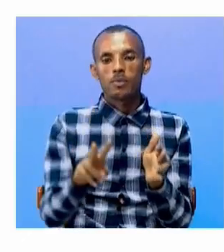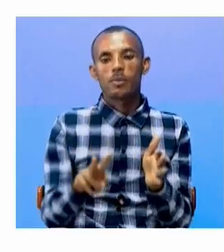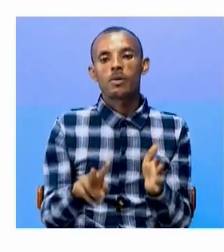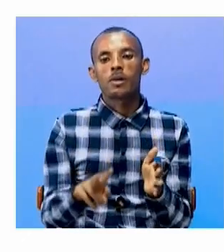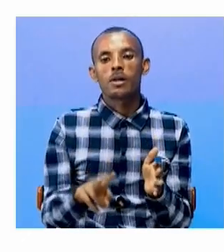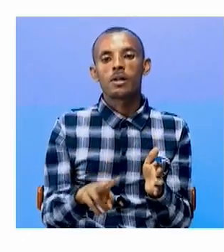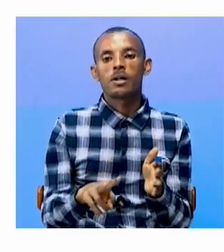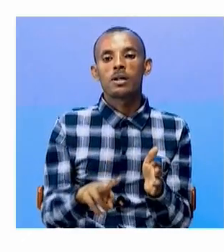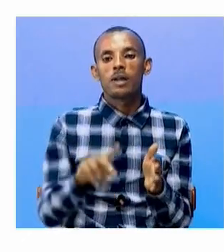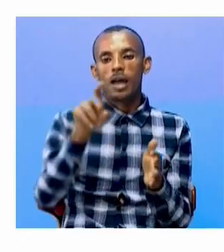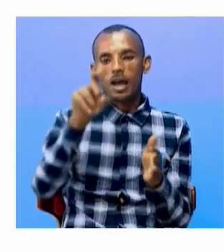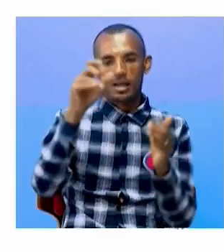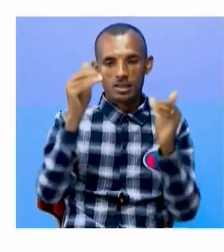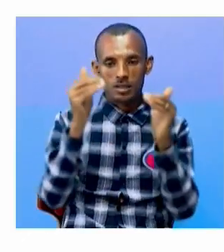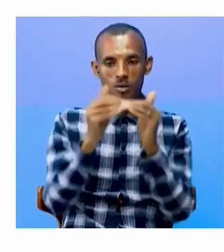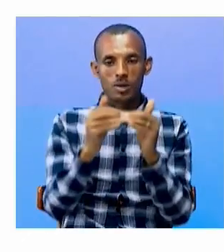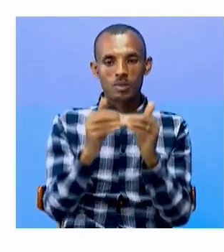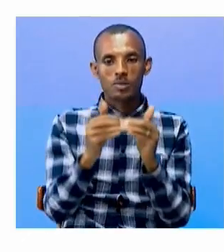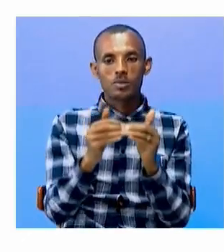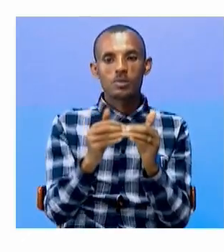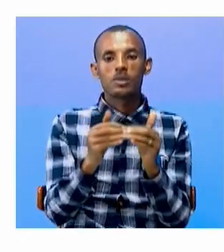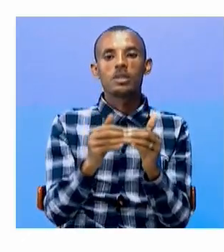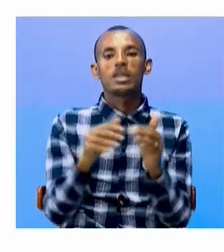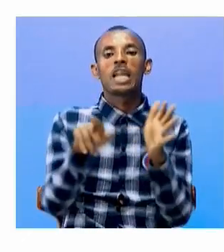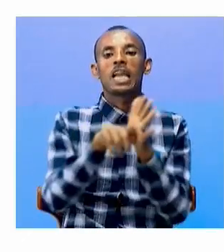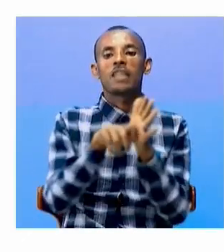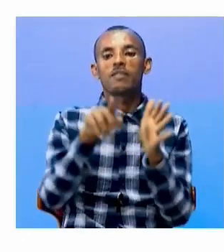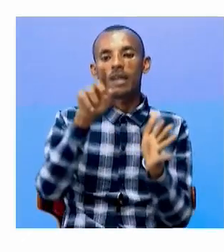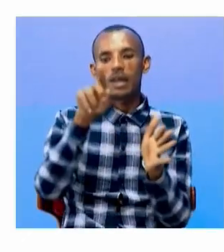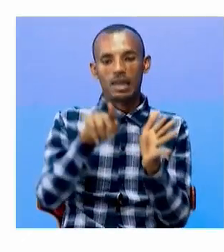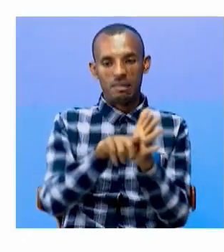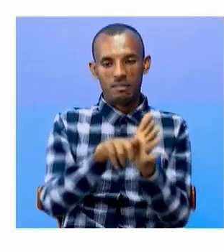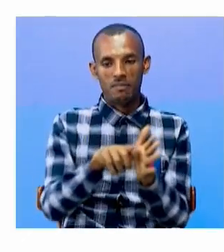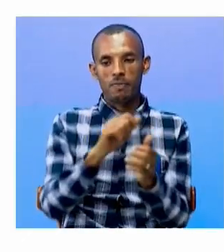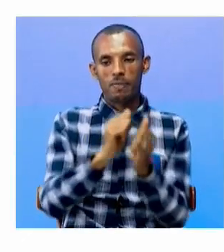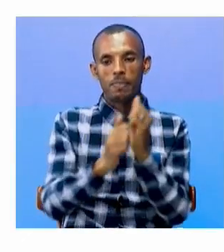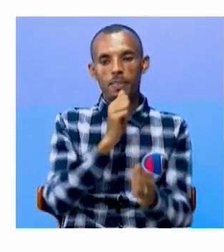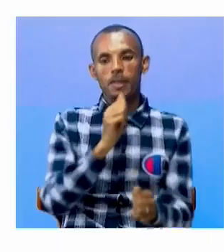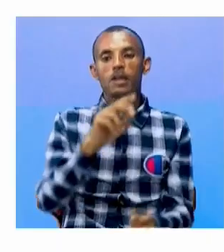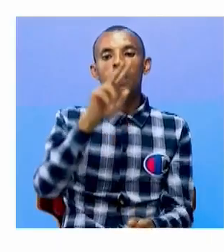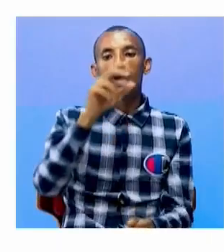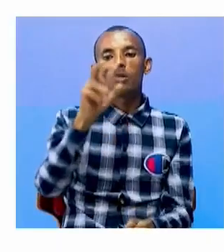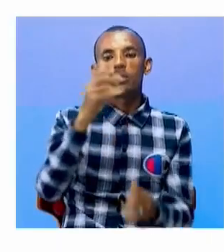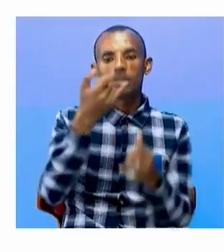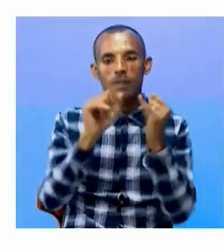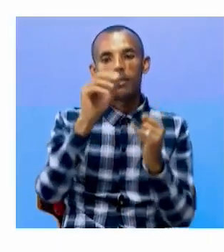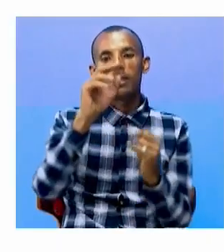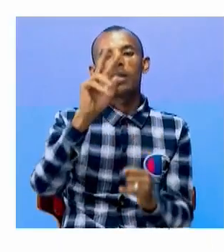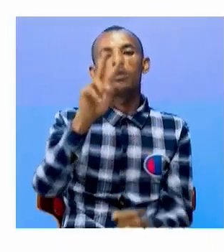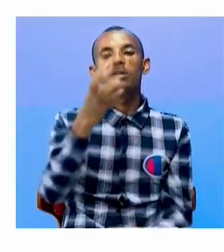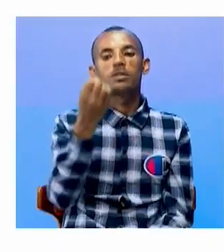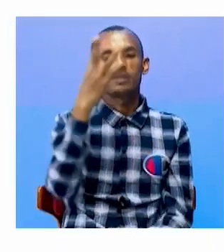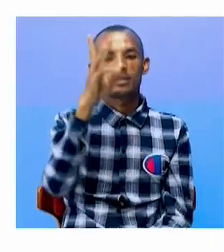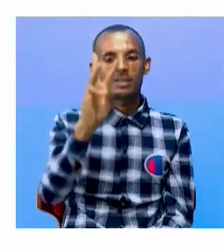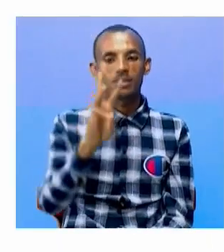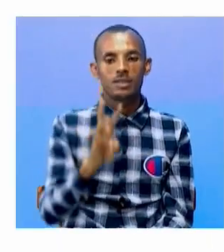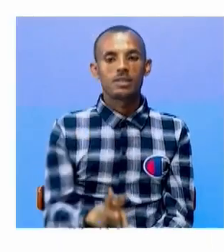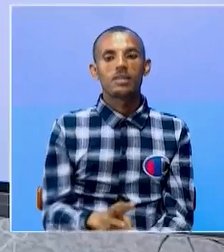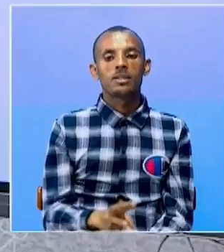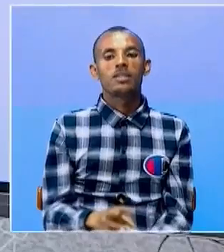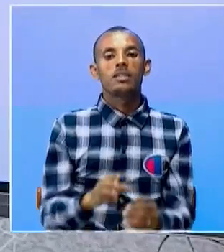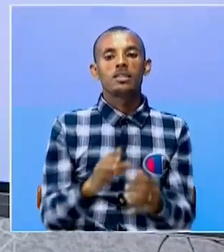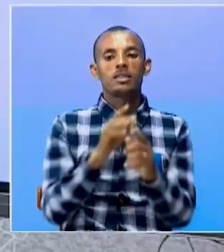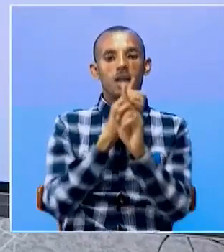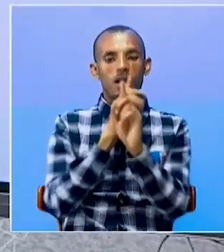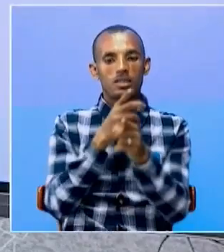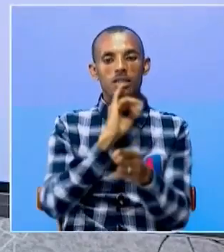out. You have x here, and negative cancels out. 12 over 26. Therefore, the correct answer